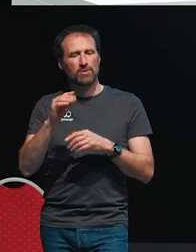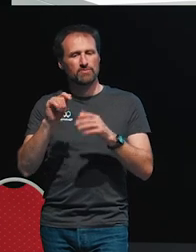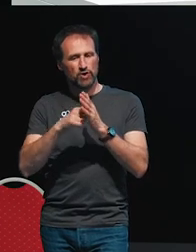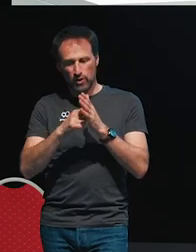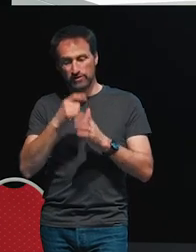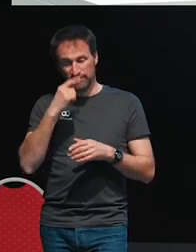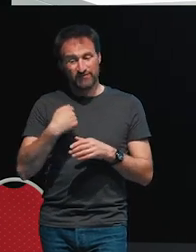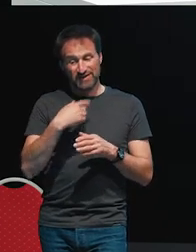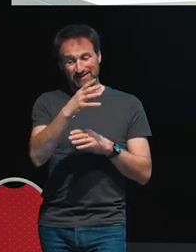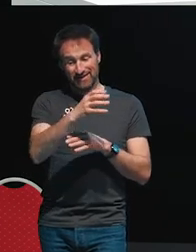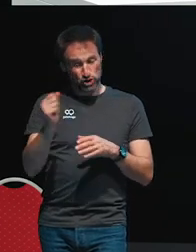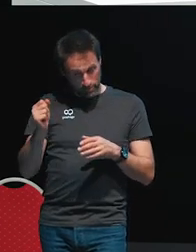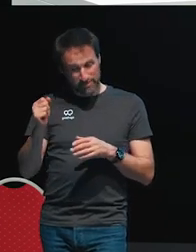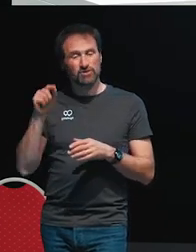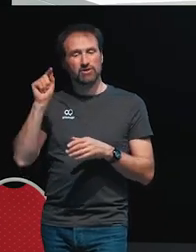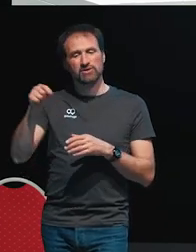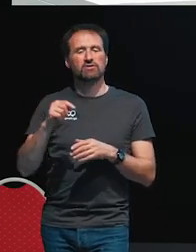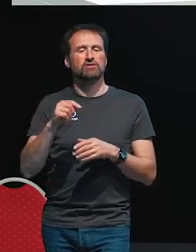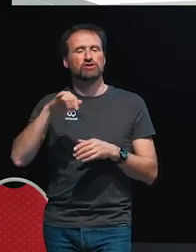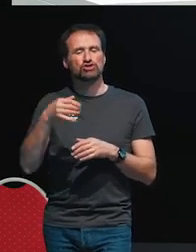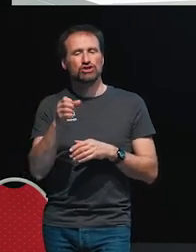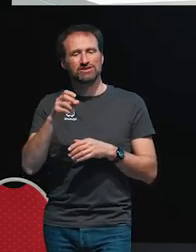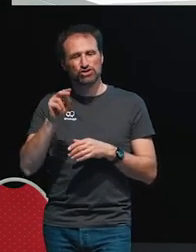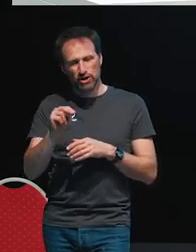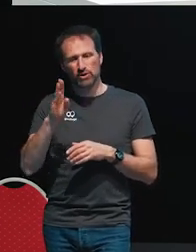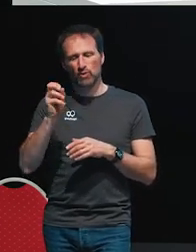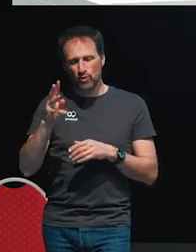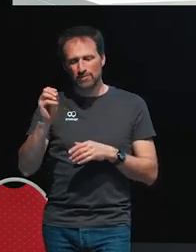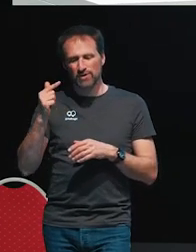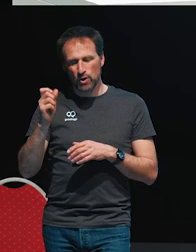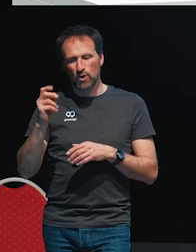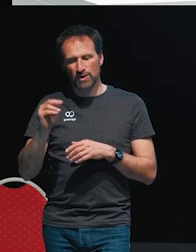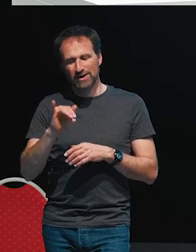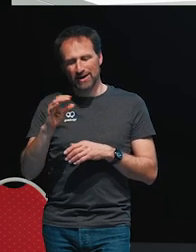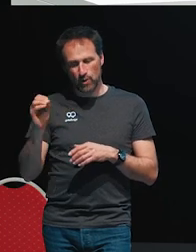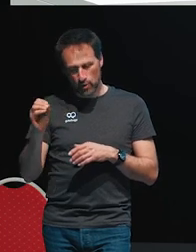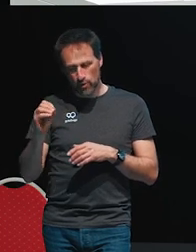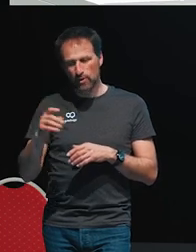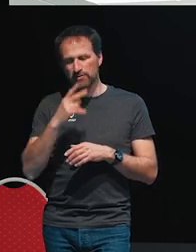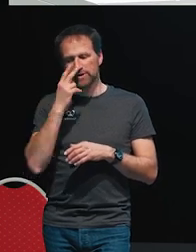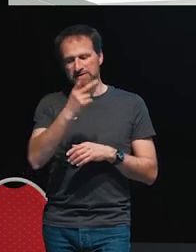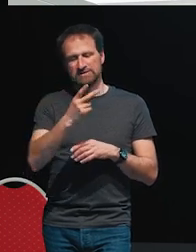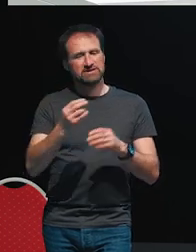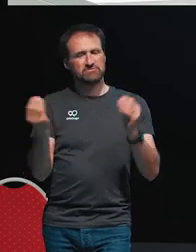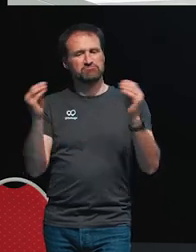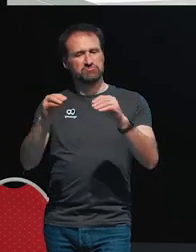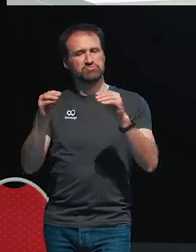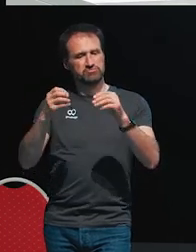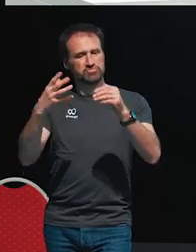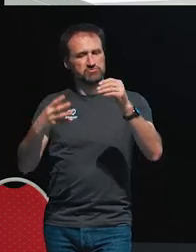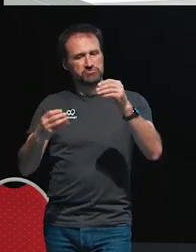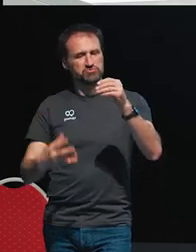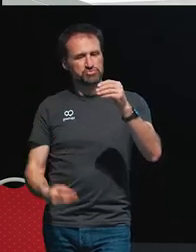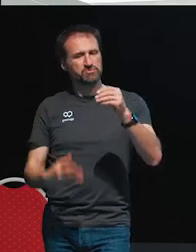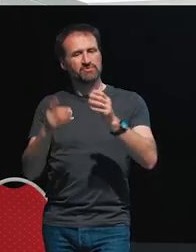to jsonwebtoken.io and paste it in here, you would see that it contains the data that